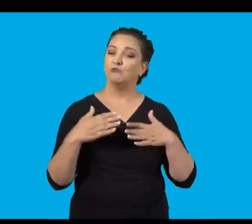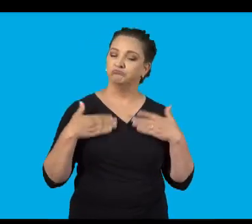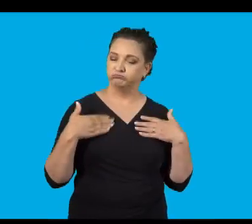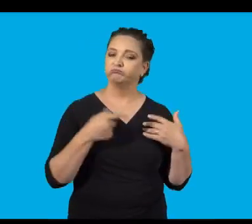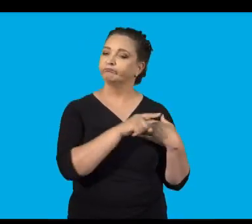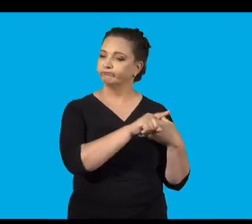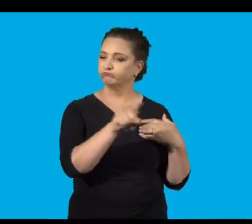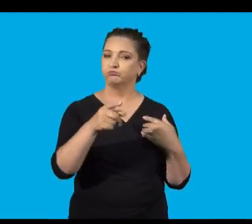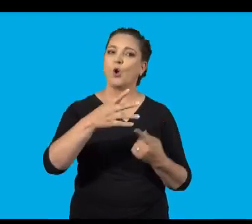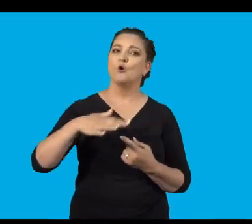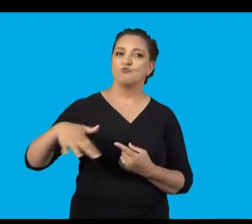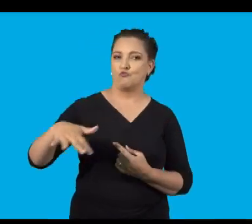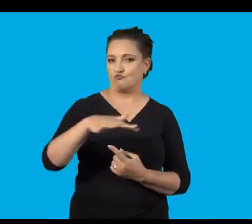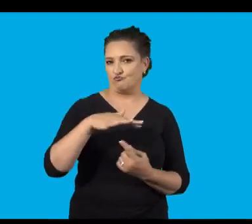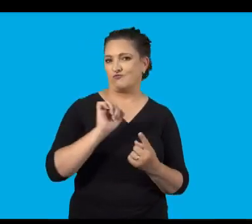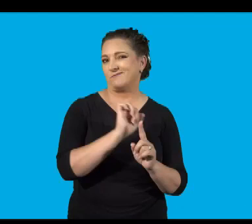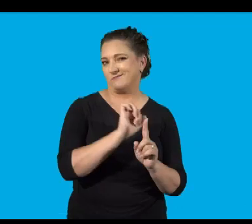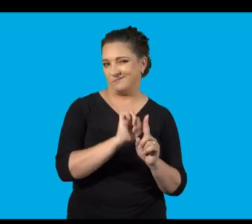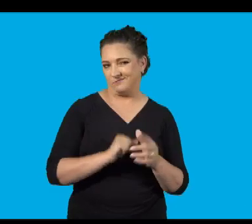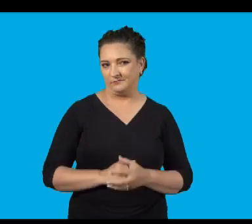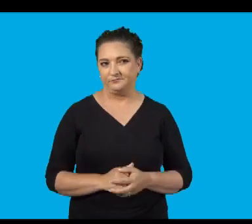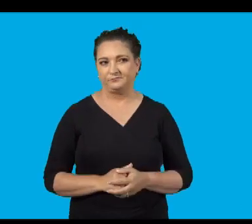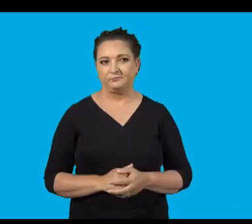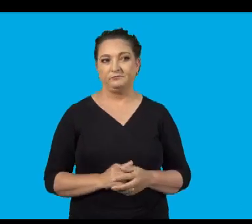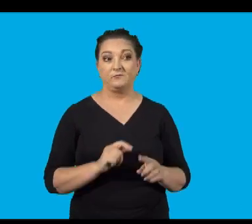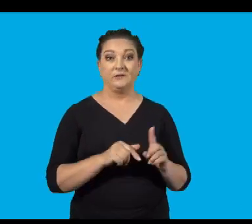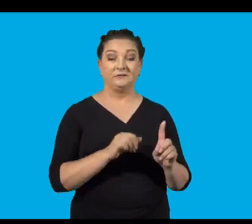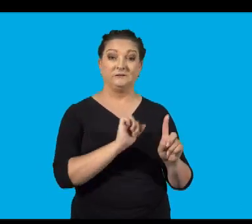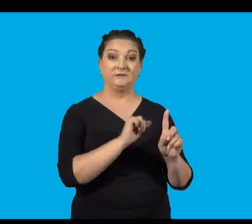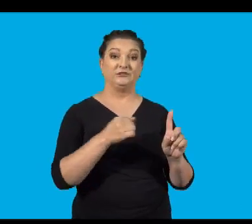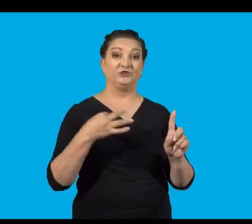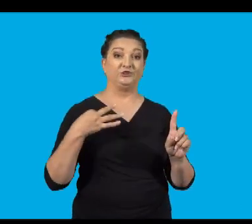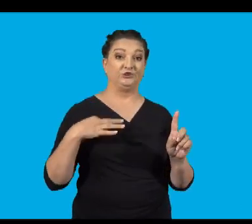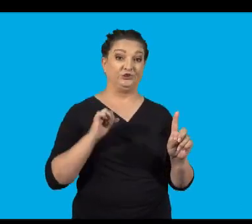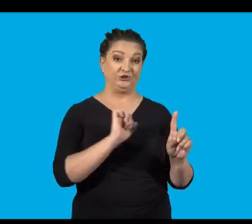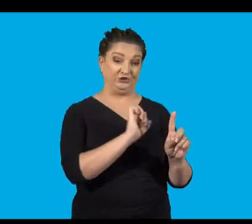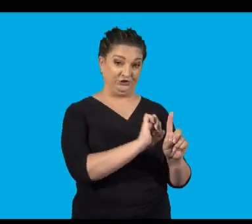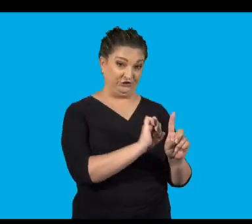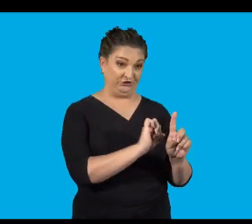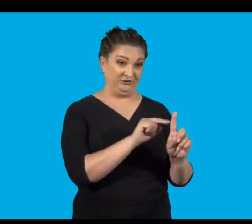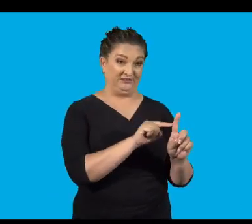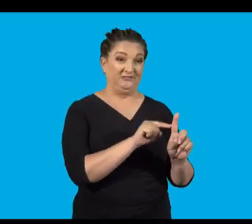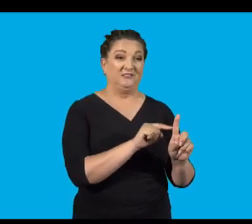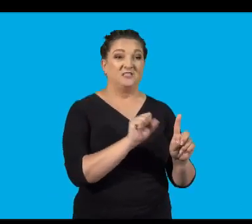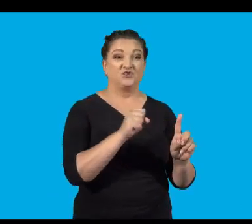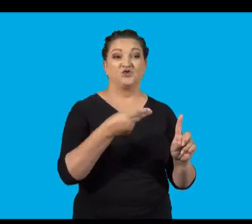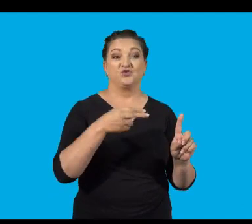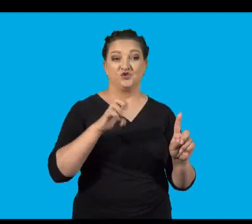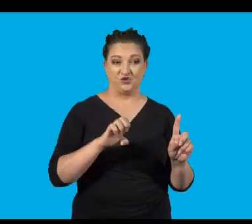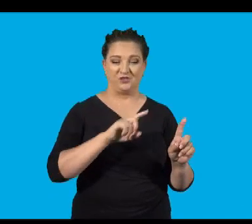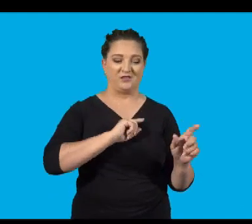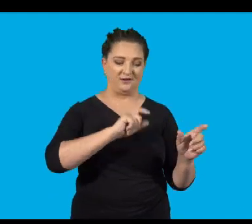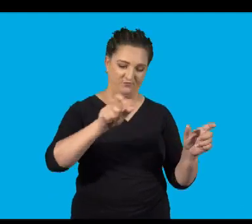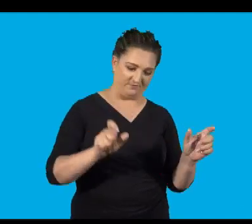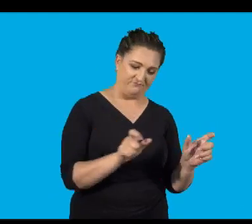gratitude to those around her. Now, I want you to take note, the pronoun here is she, and